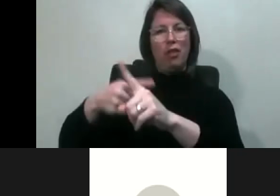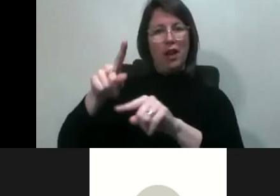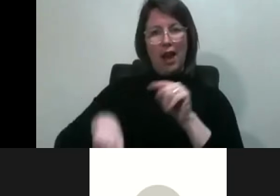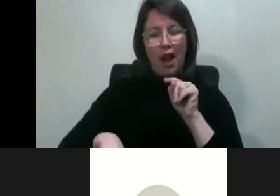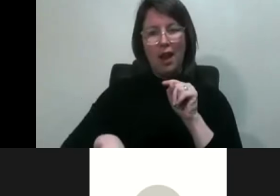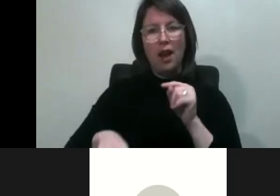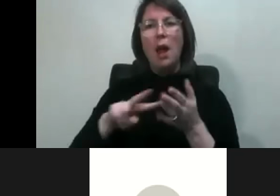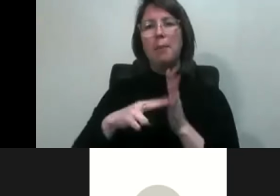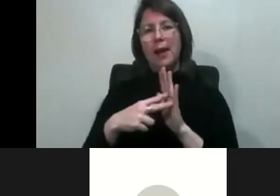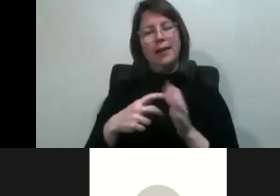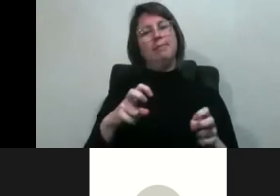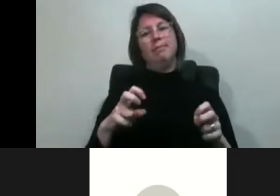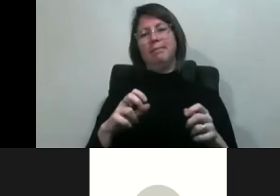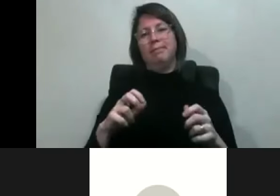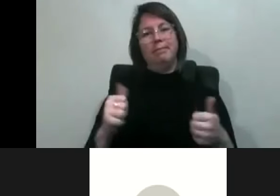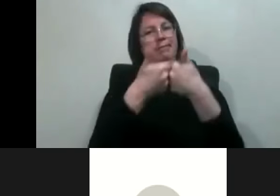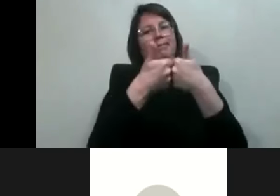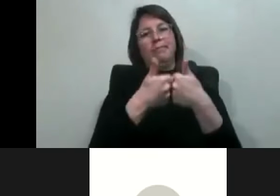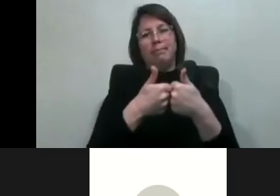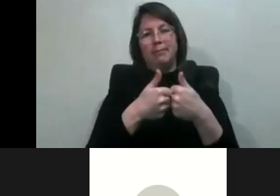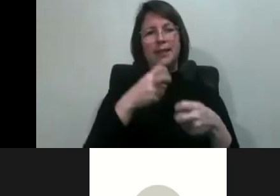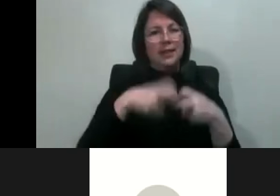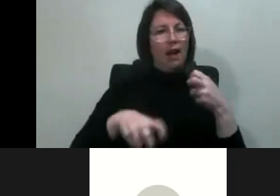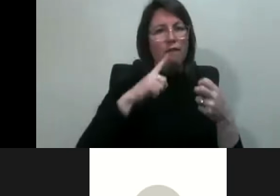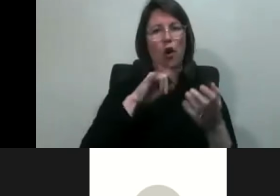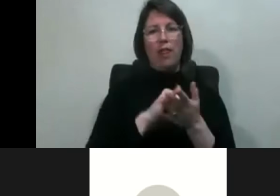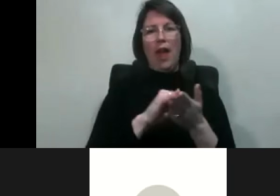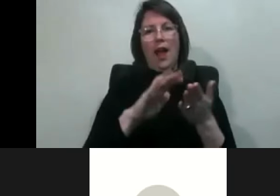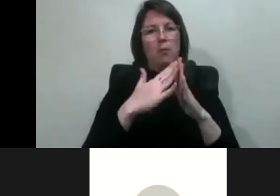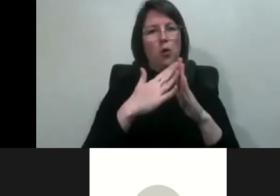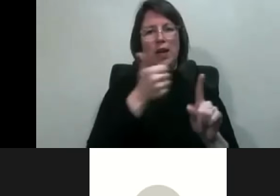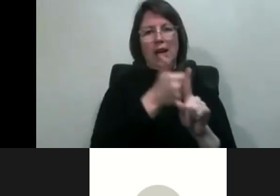it difficult for communities to be affordable. So